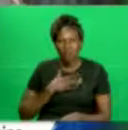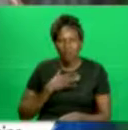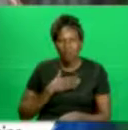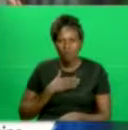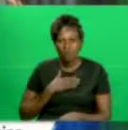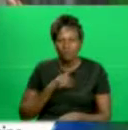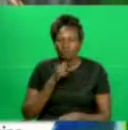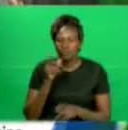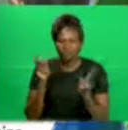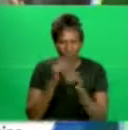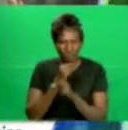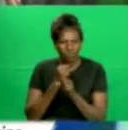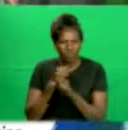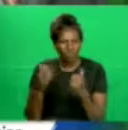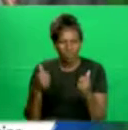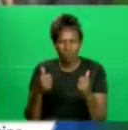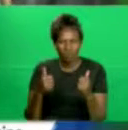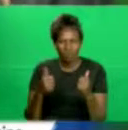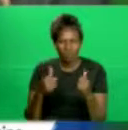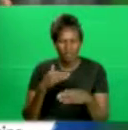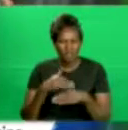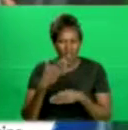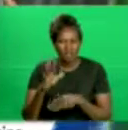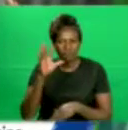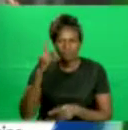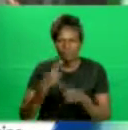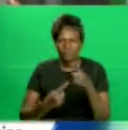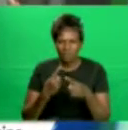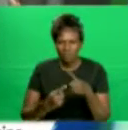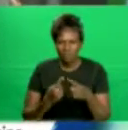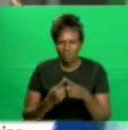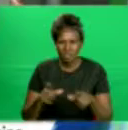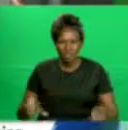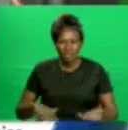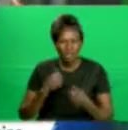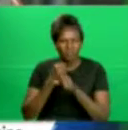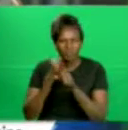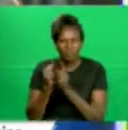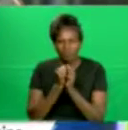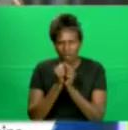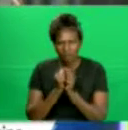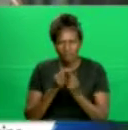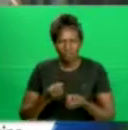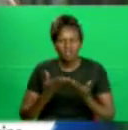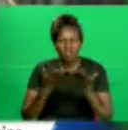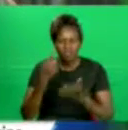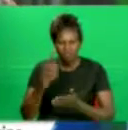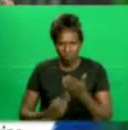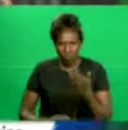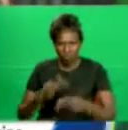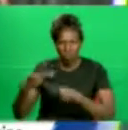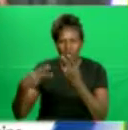is not complete. Over the next 5 years, let us work together to deliver